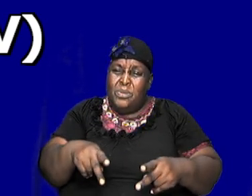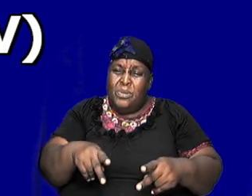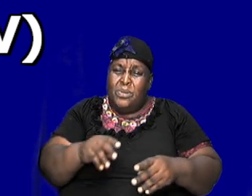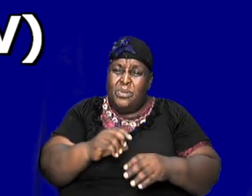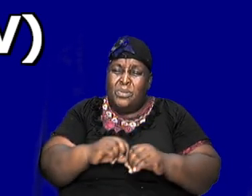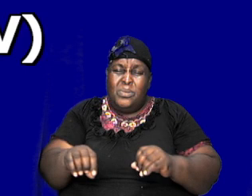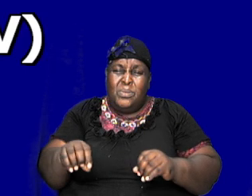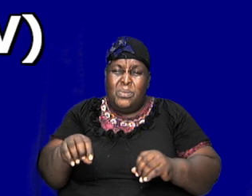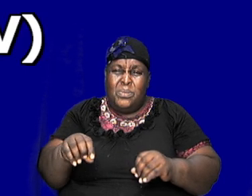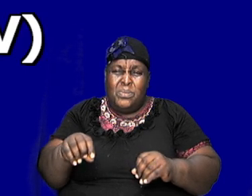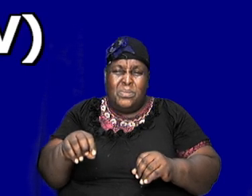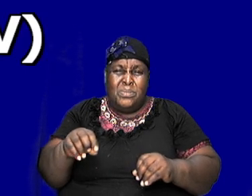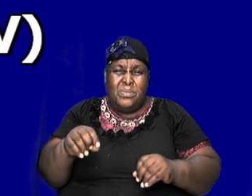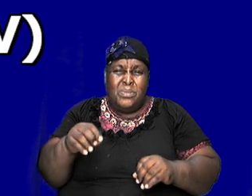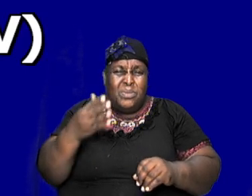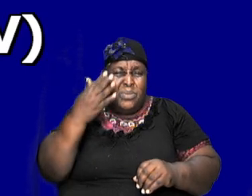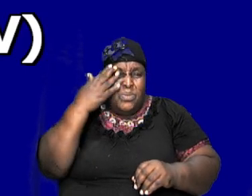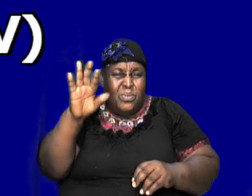or not.